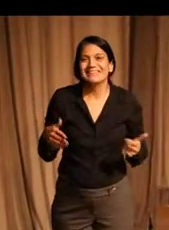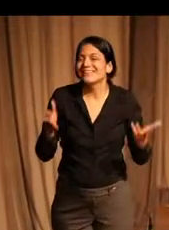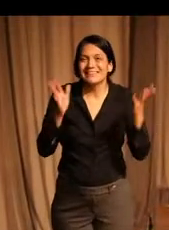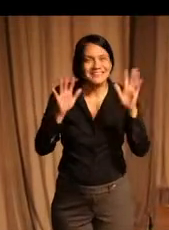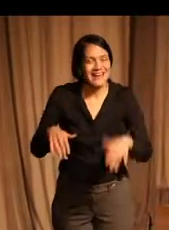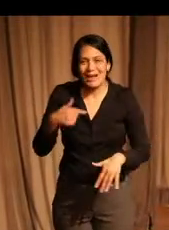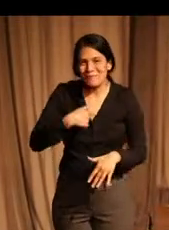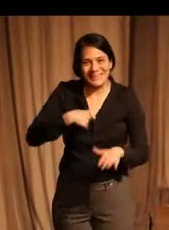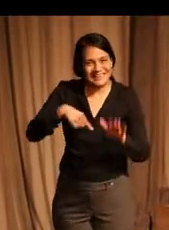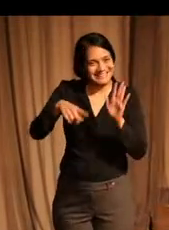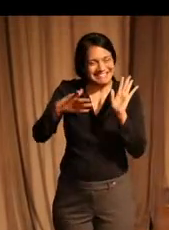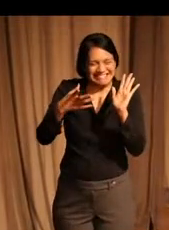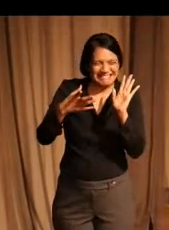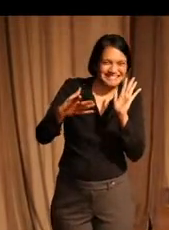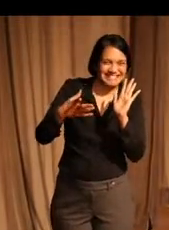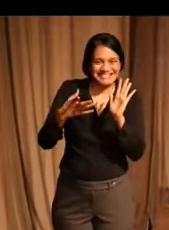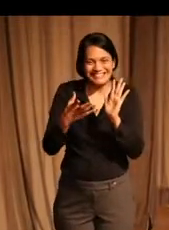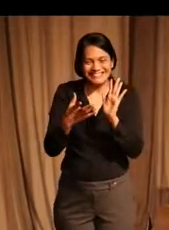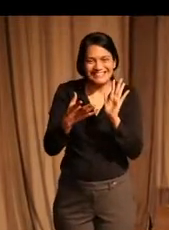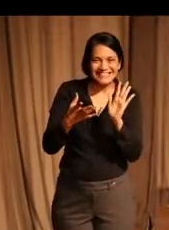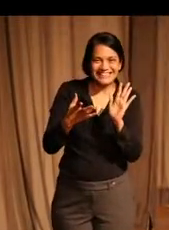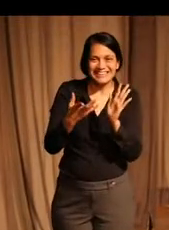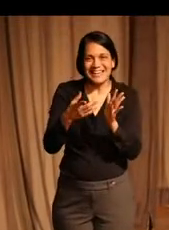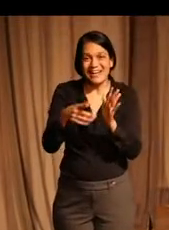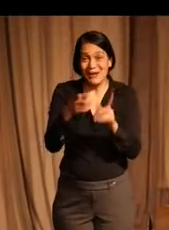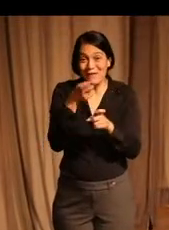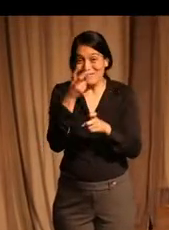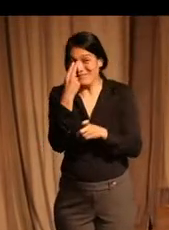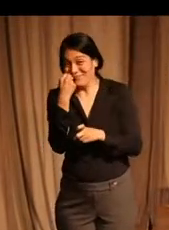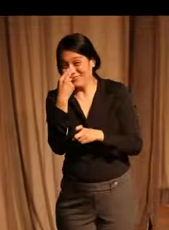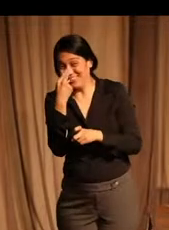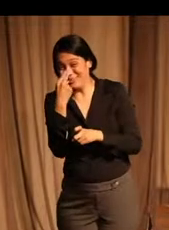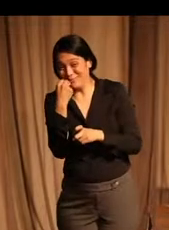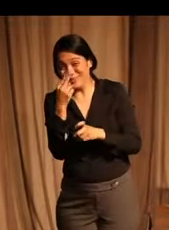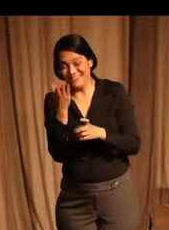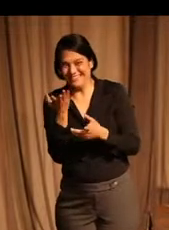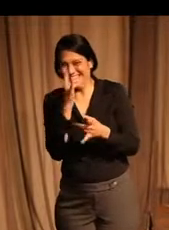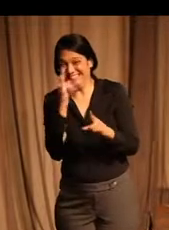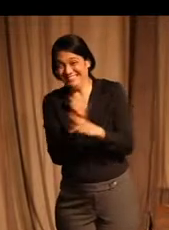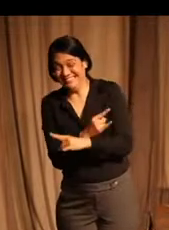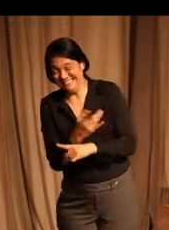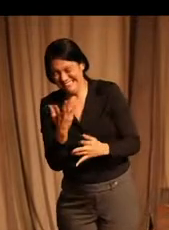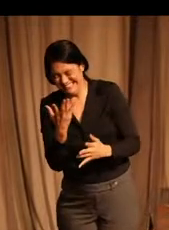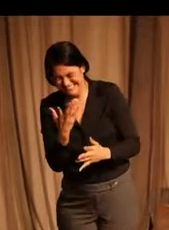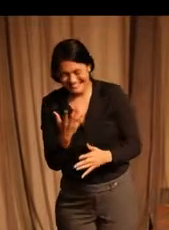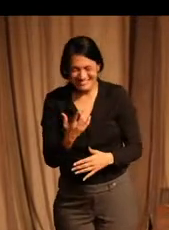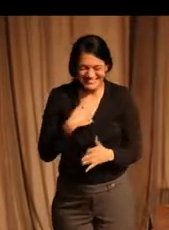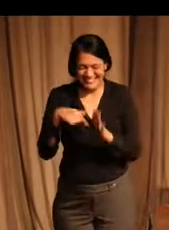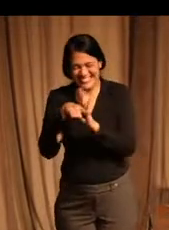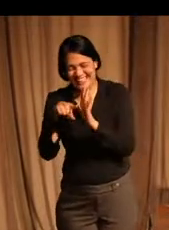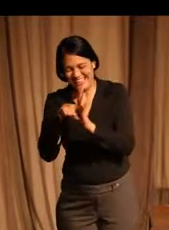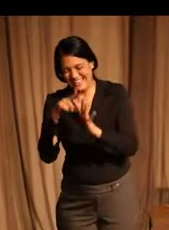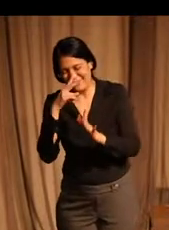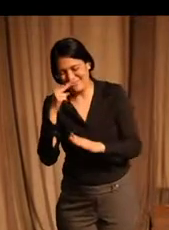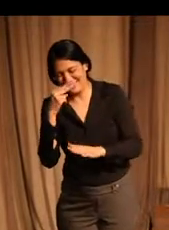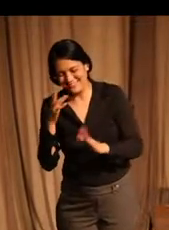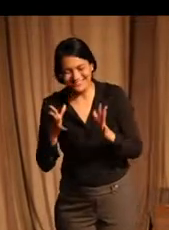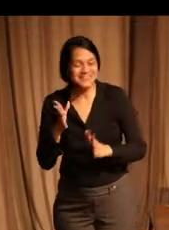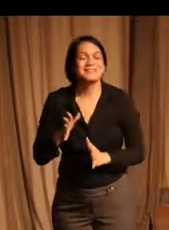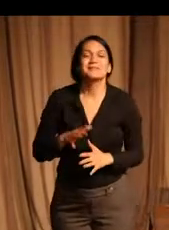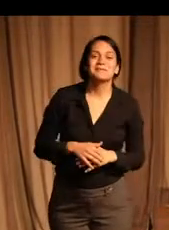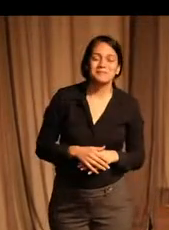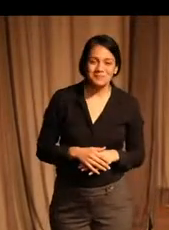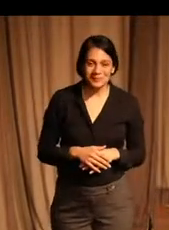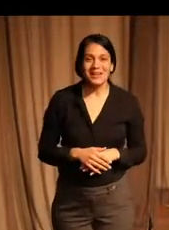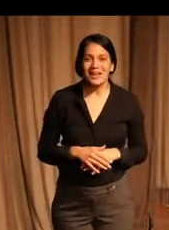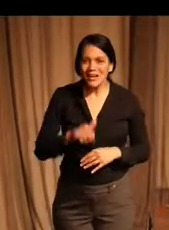sense of humor. But please, not where you going to the struggle off, of climate change in the weather center. Let's imagine that